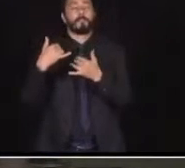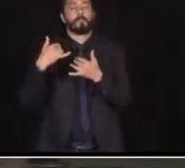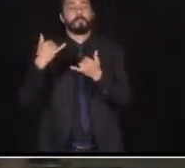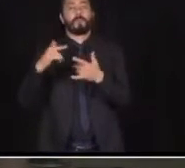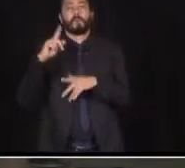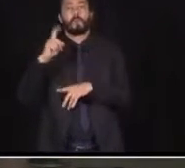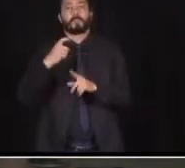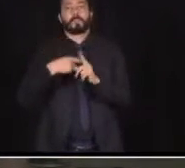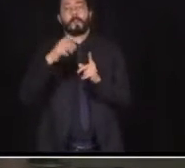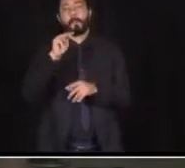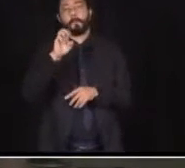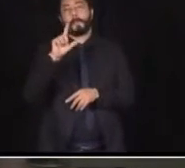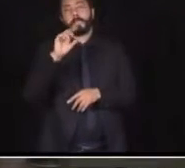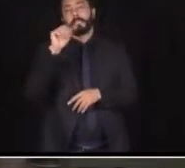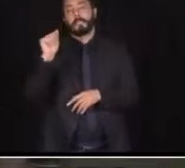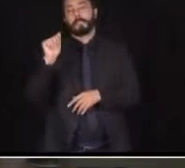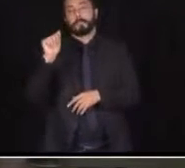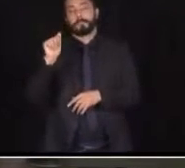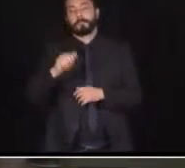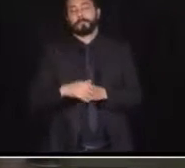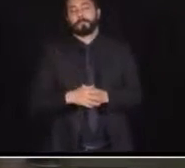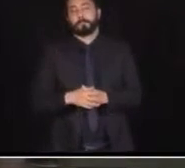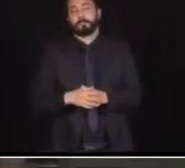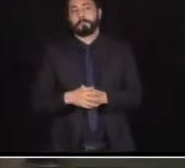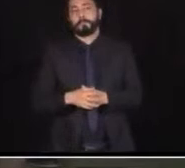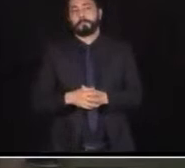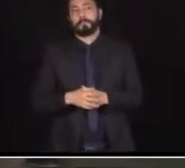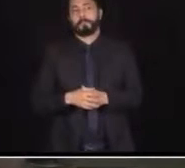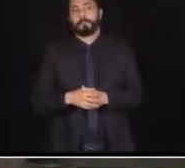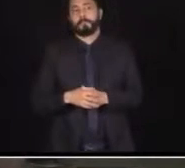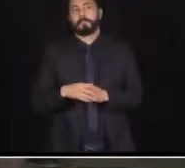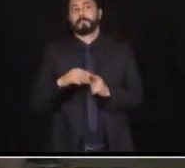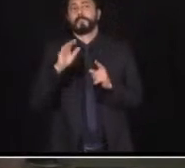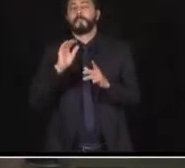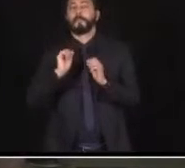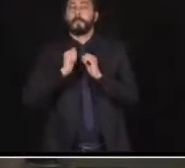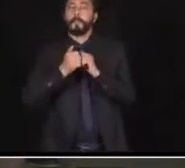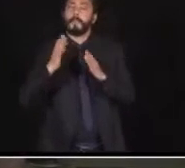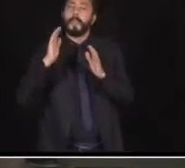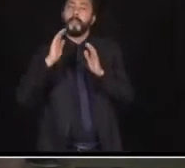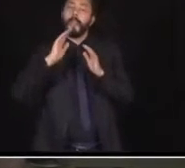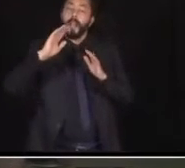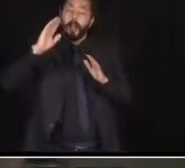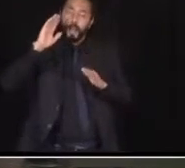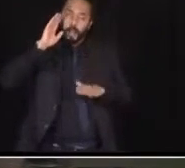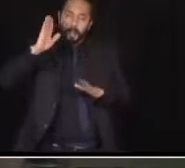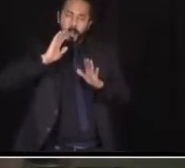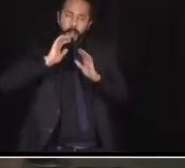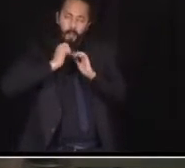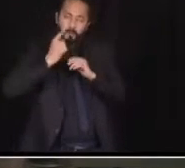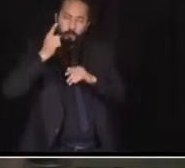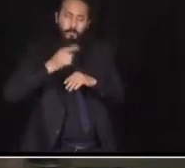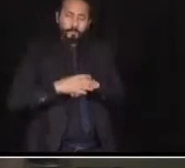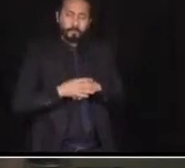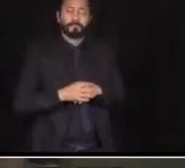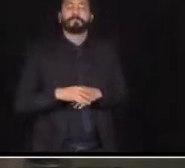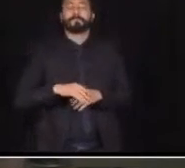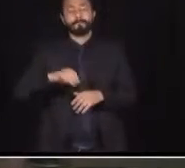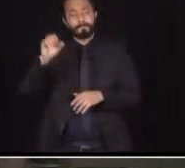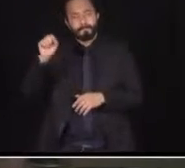ahead. Hi, Melissa. Hi, Premier. How are you? I'm doing okay. I guess my question